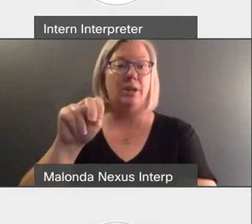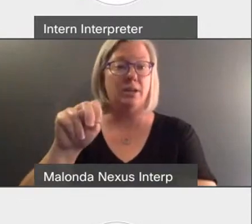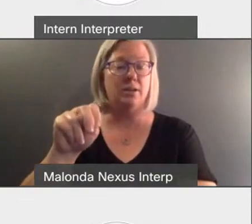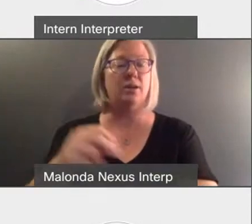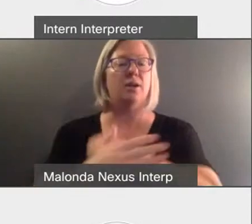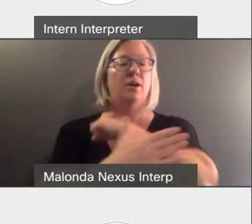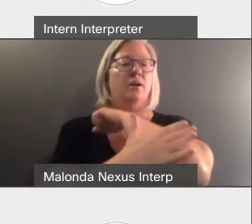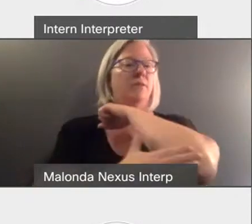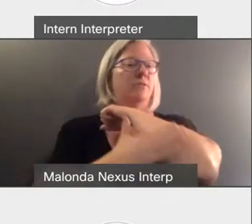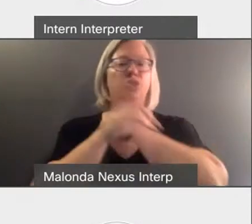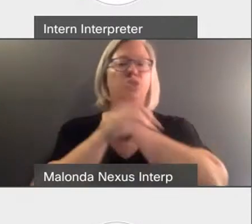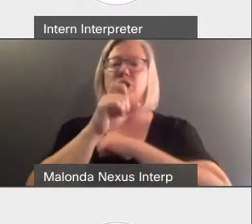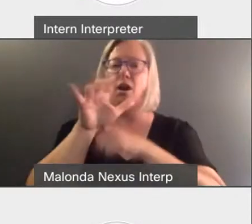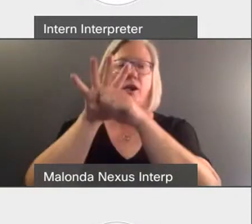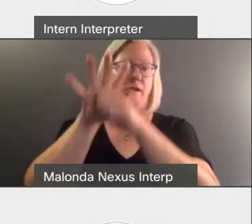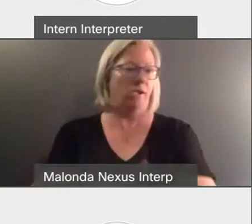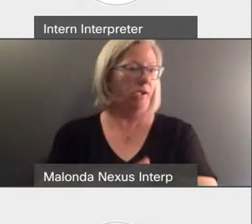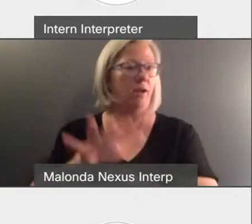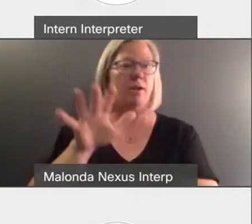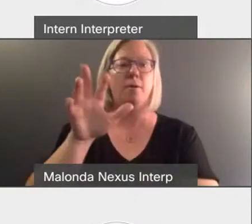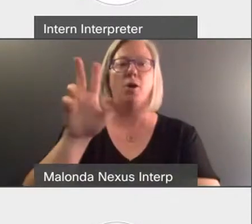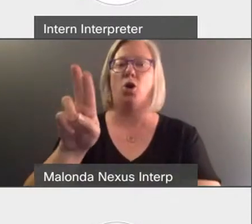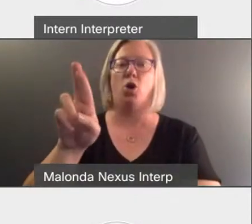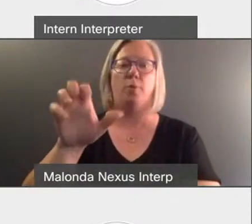minority voices. And